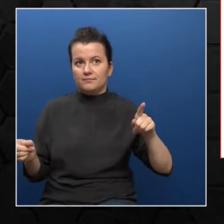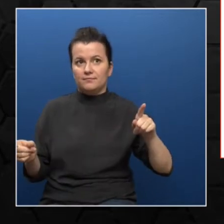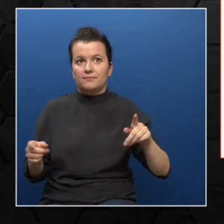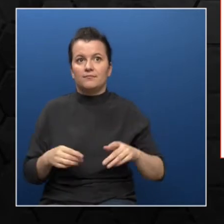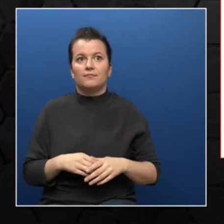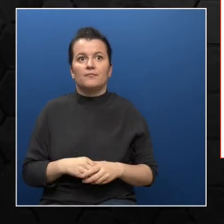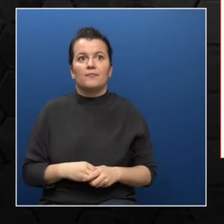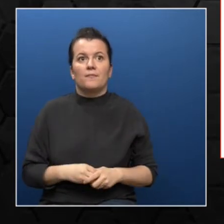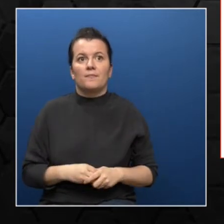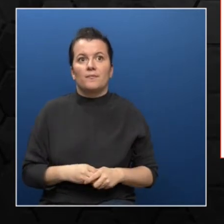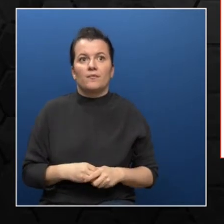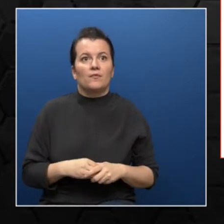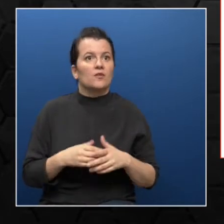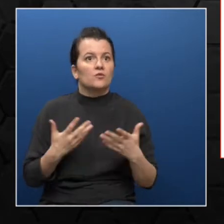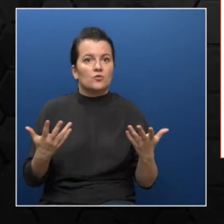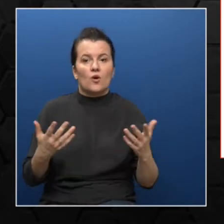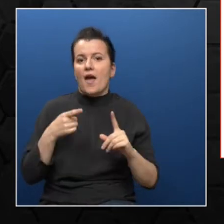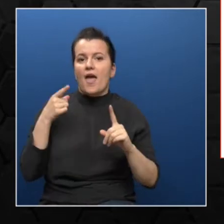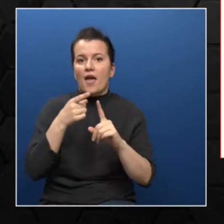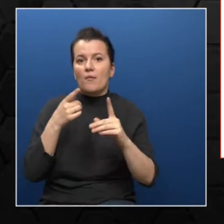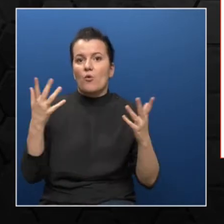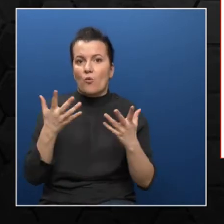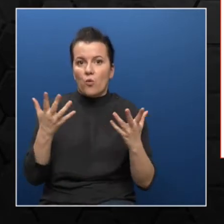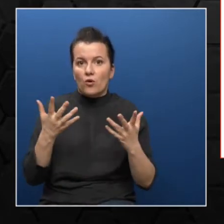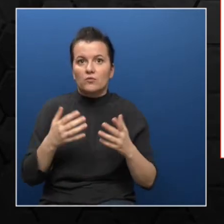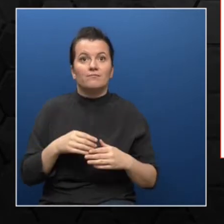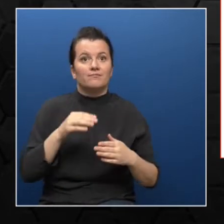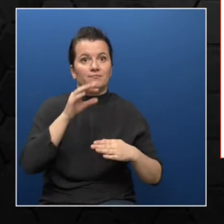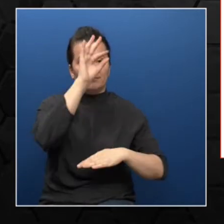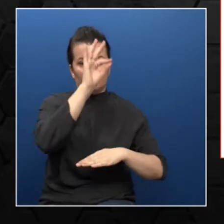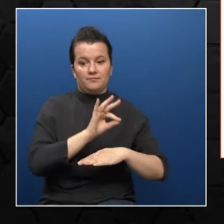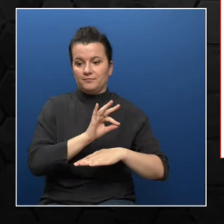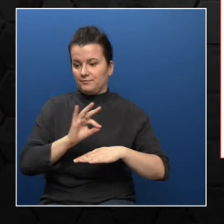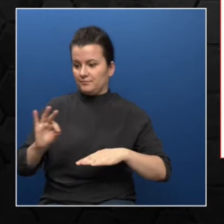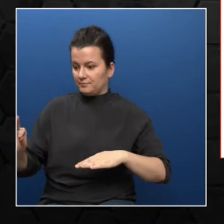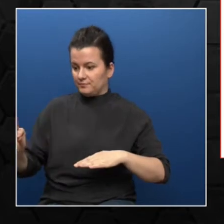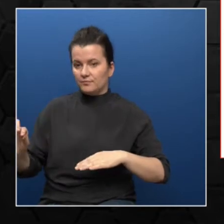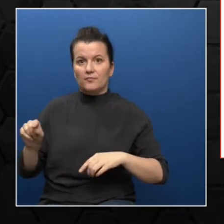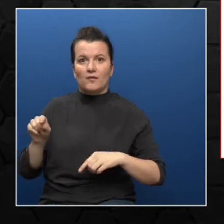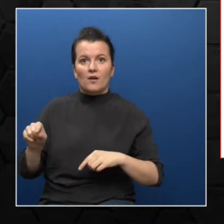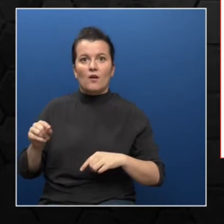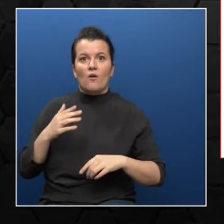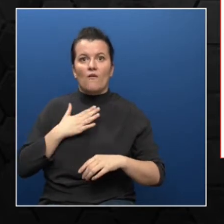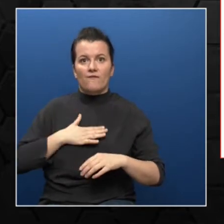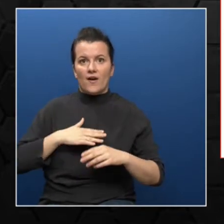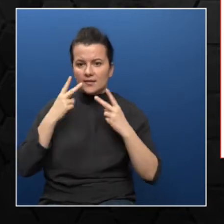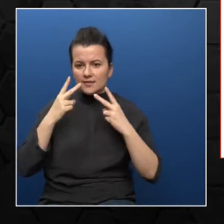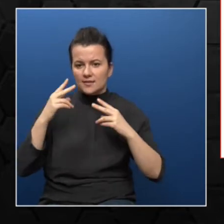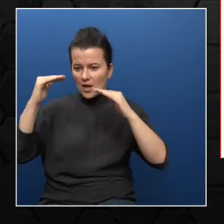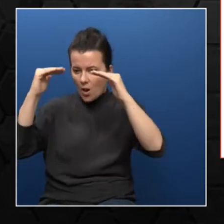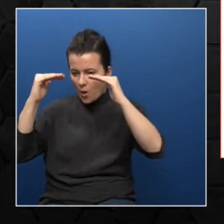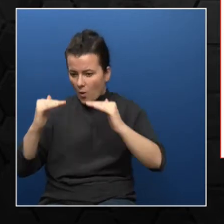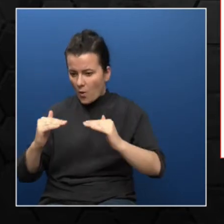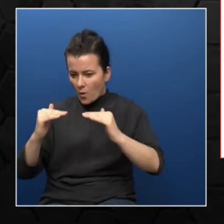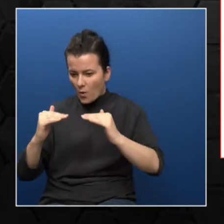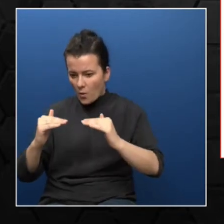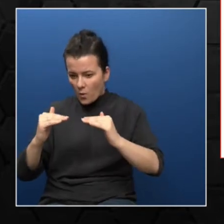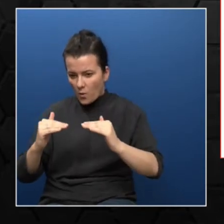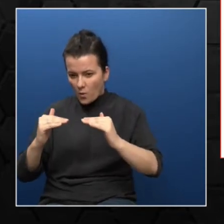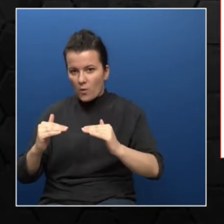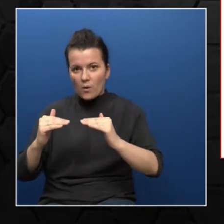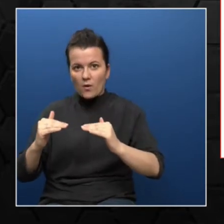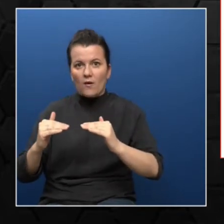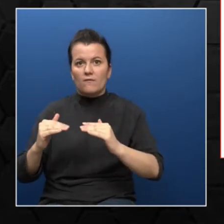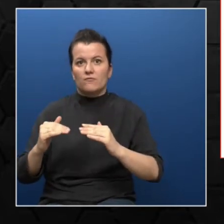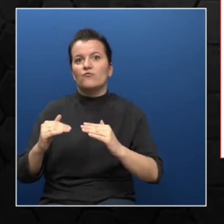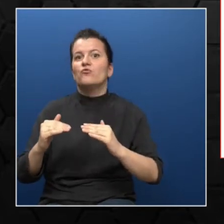wherever we try to start on the graph, we're trying to find the lowest lying region. So for